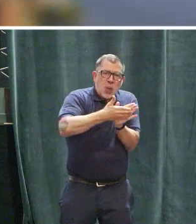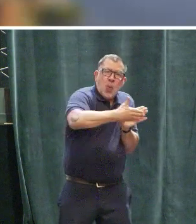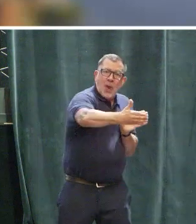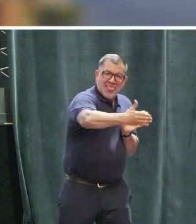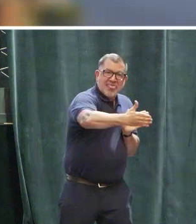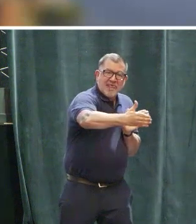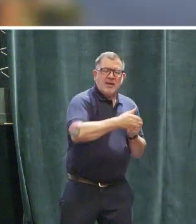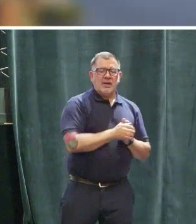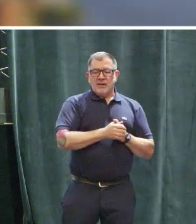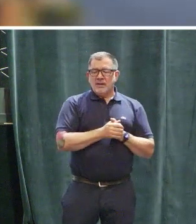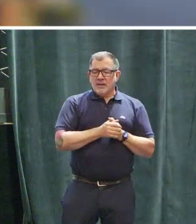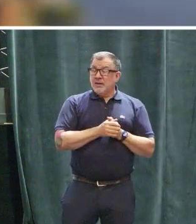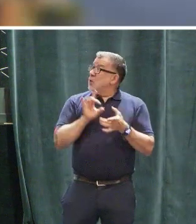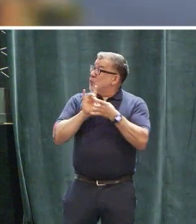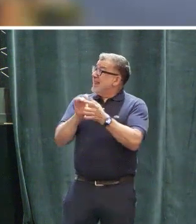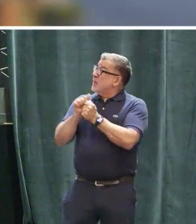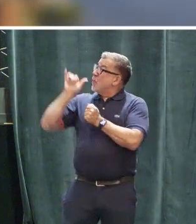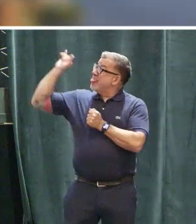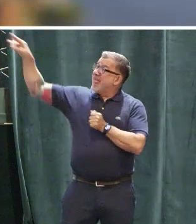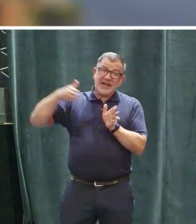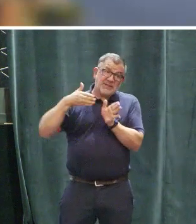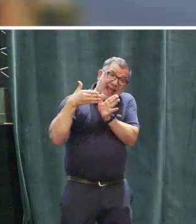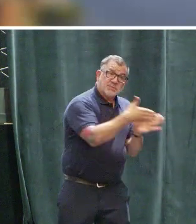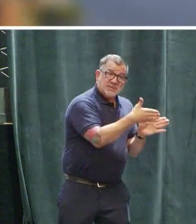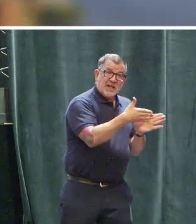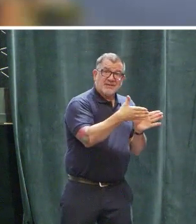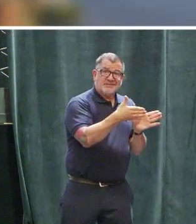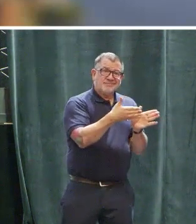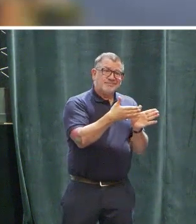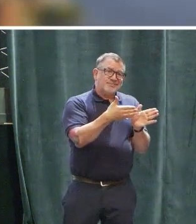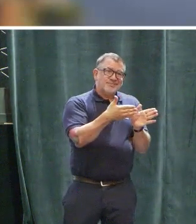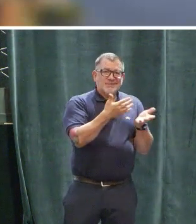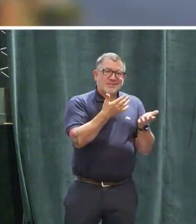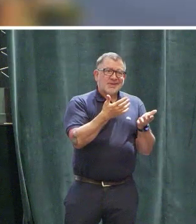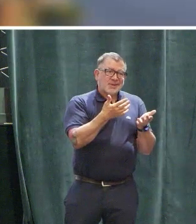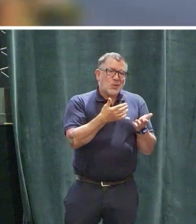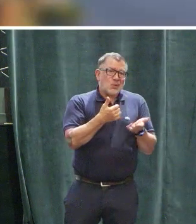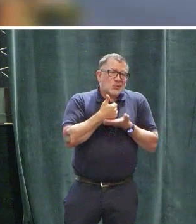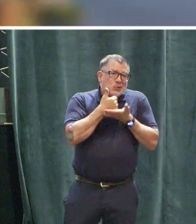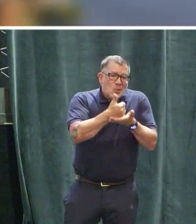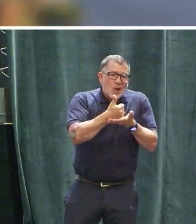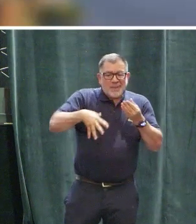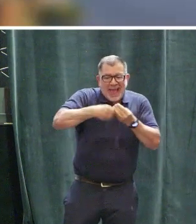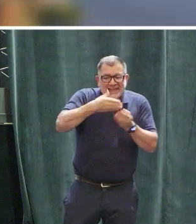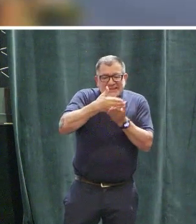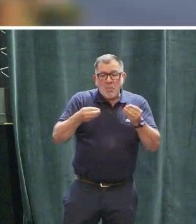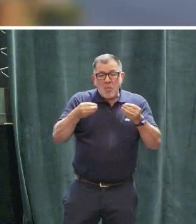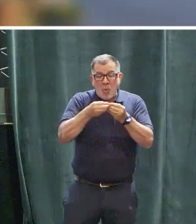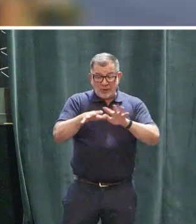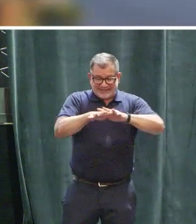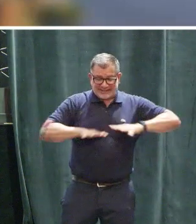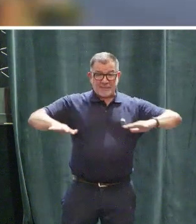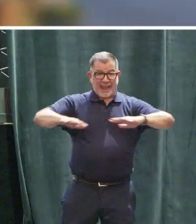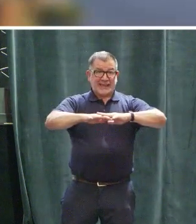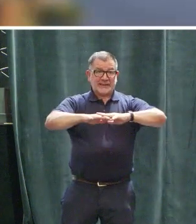this esplanade in order to account for the additional space of the wall, and